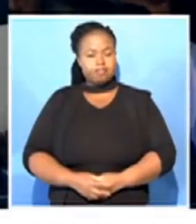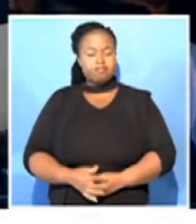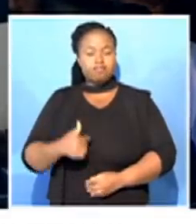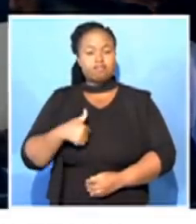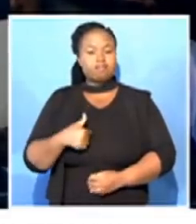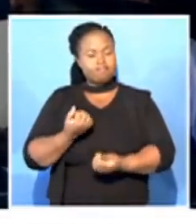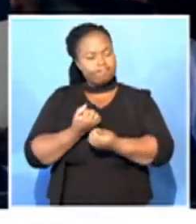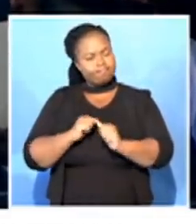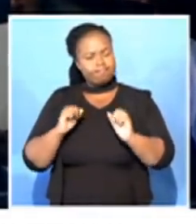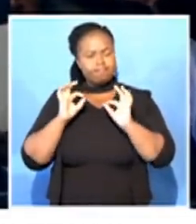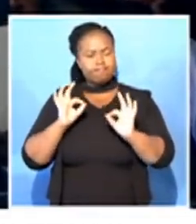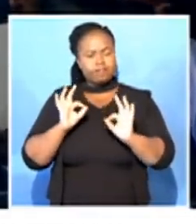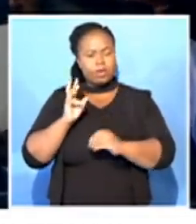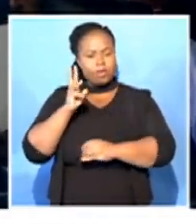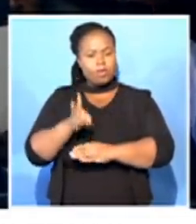Do justice to all